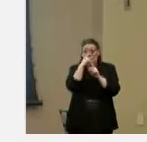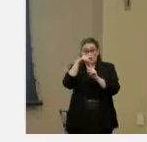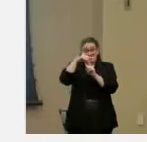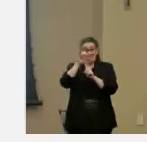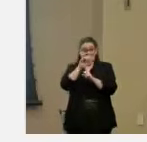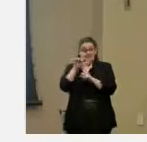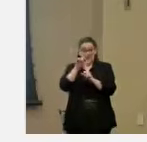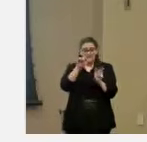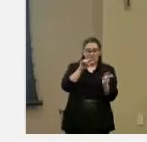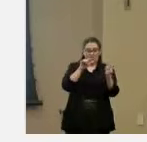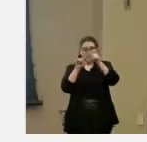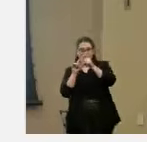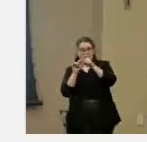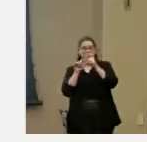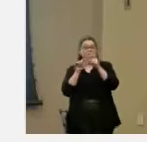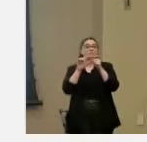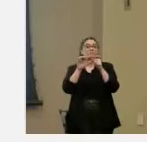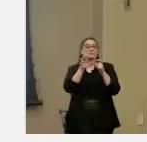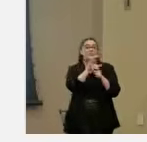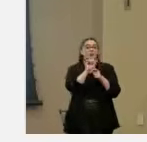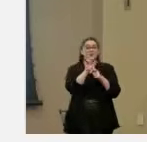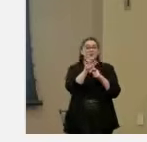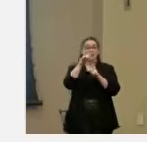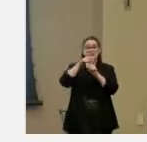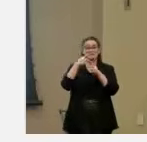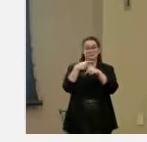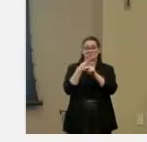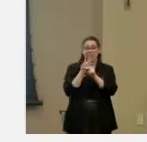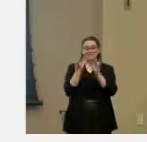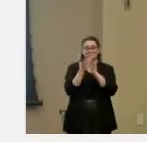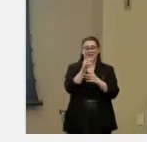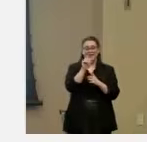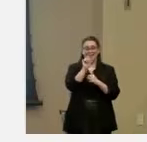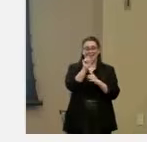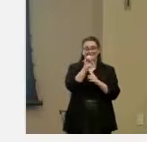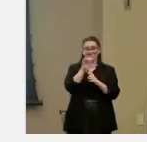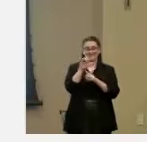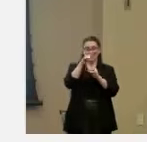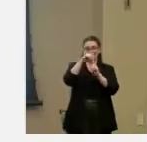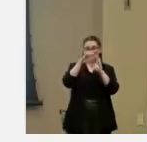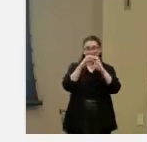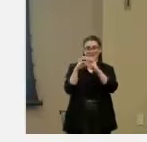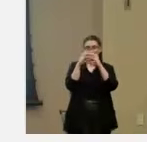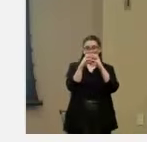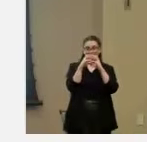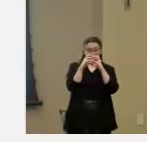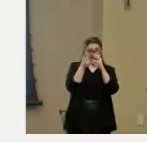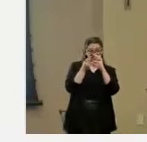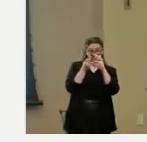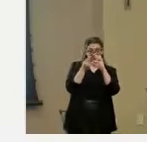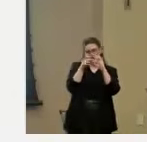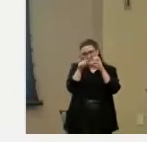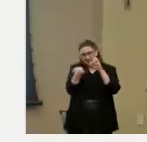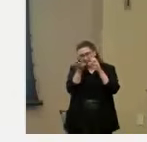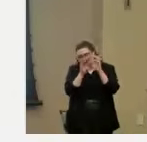cell. So the CAR T product is a T cell that has this antibody that can find and destroy